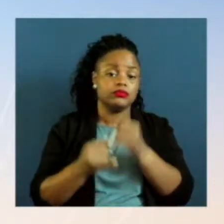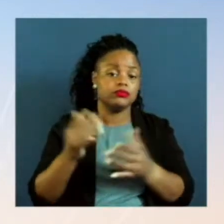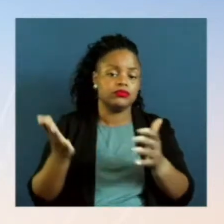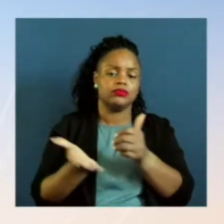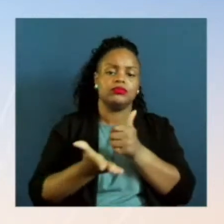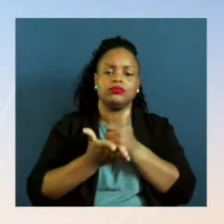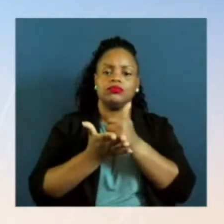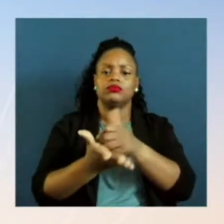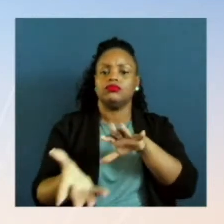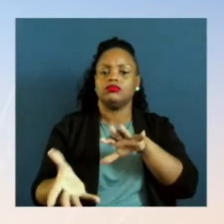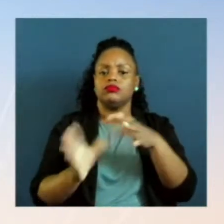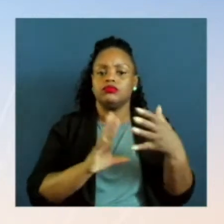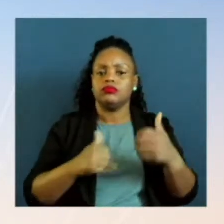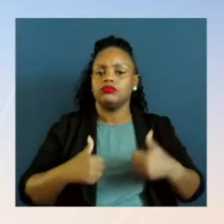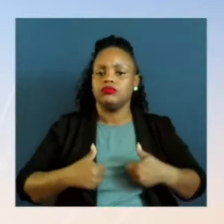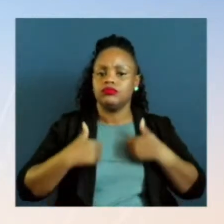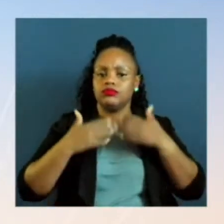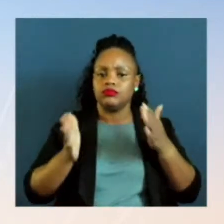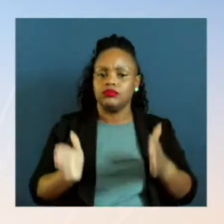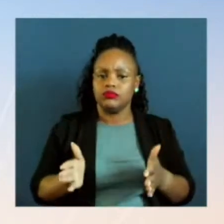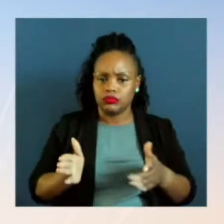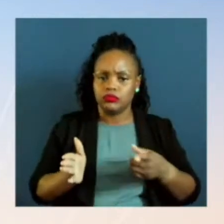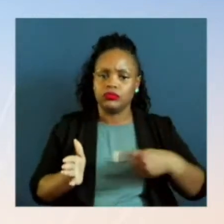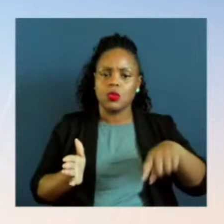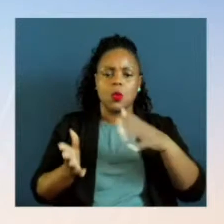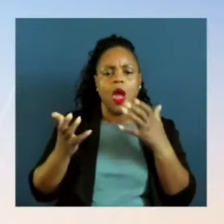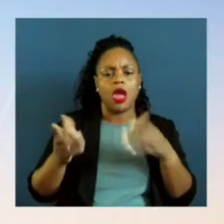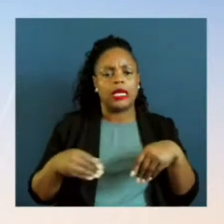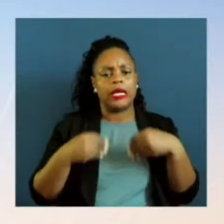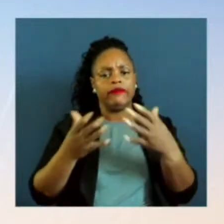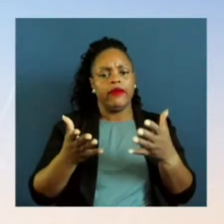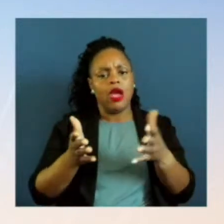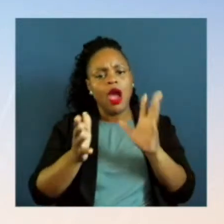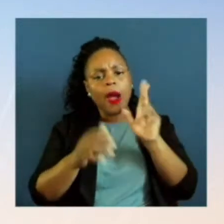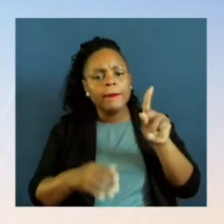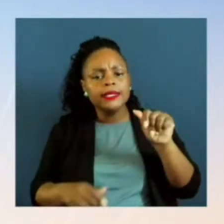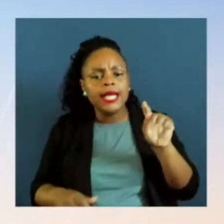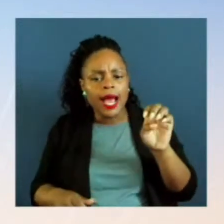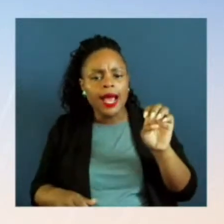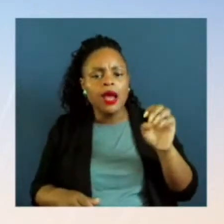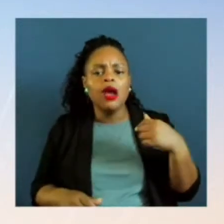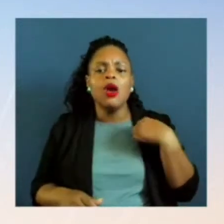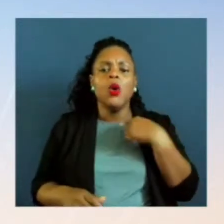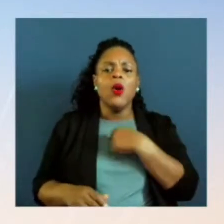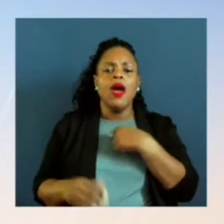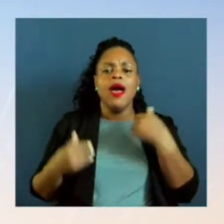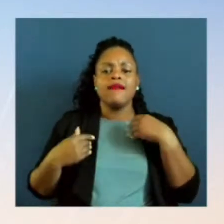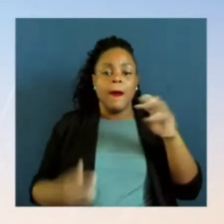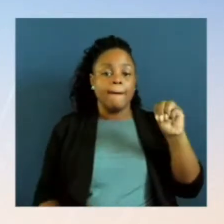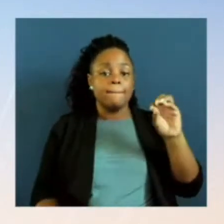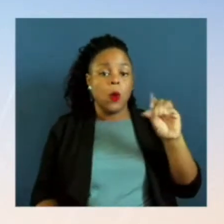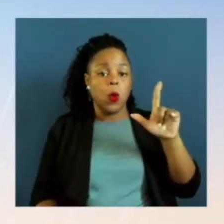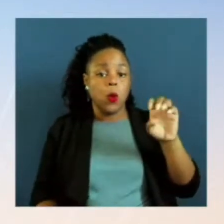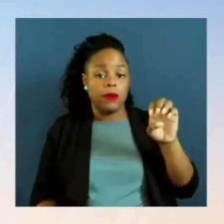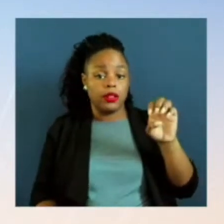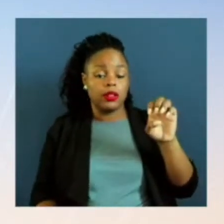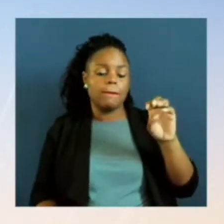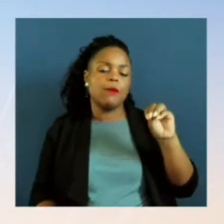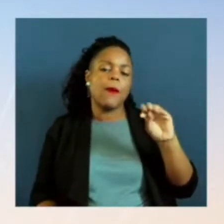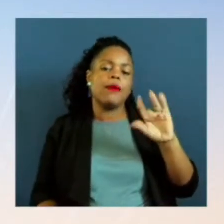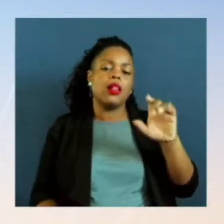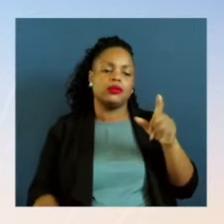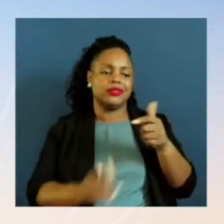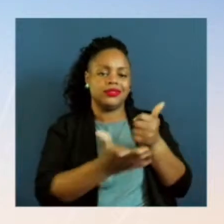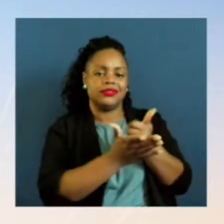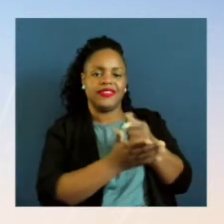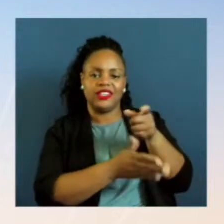bit, but just to give you an update, Register for Federal Assistance mobile emergency response support assets are deployed to support Louisiana and Mississippi.